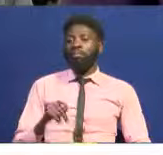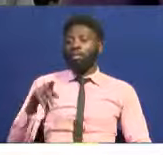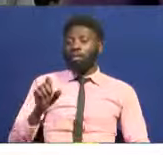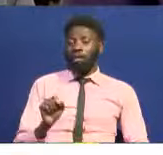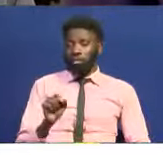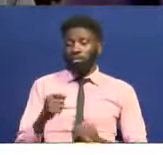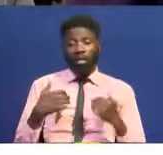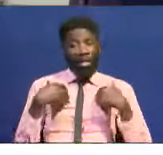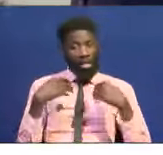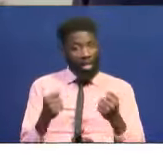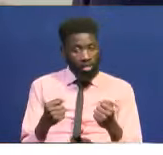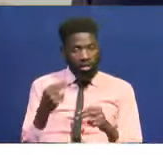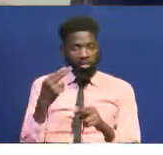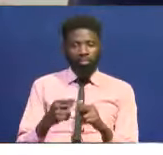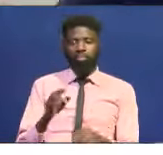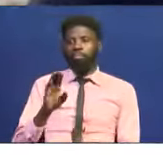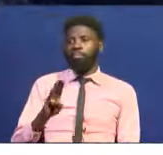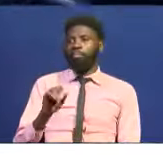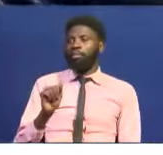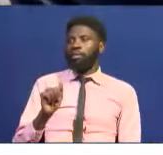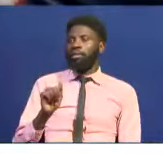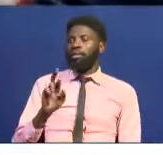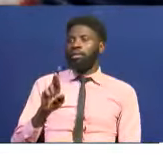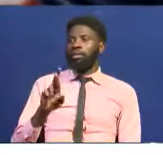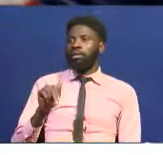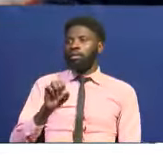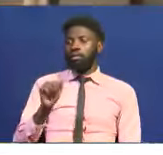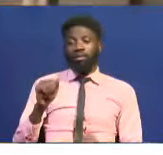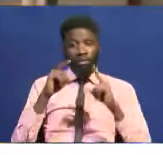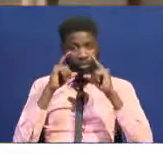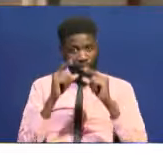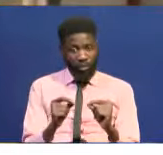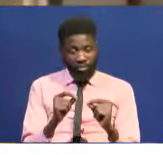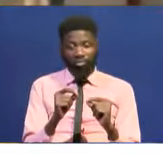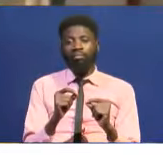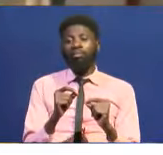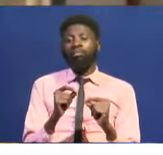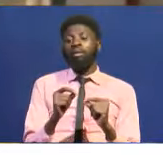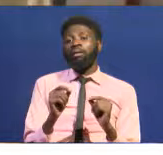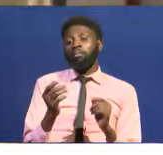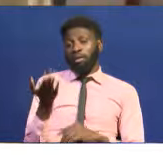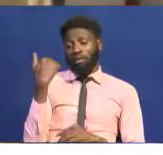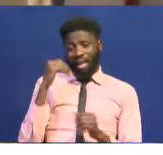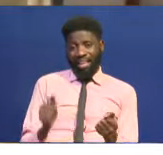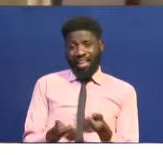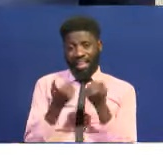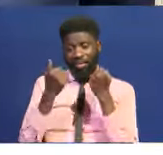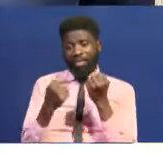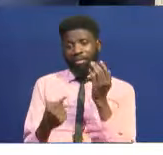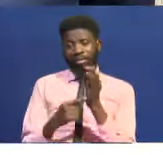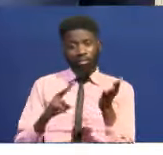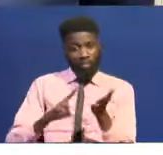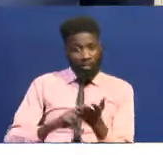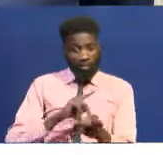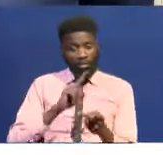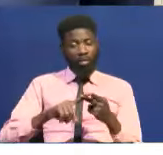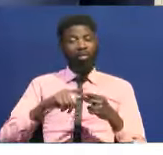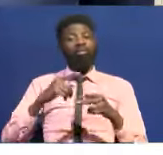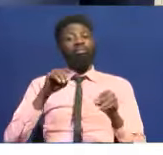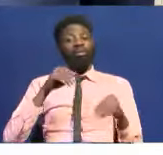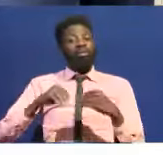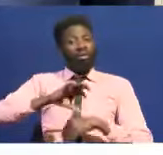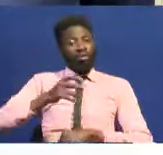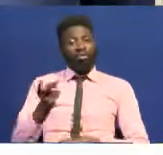August 23rd confirmed the two cases were detected in Taita Taveta and Busia counties. Primary risk